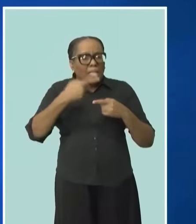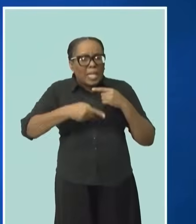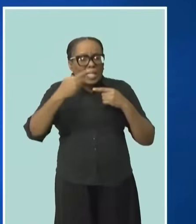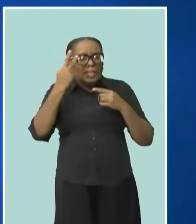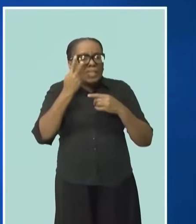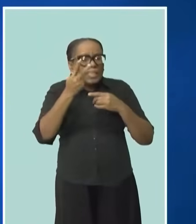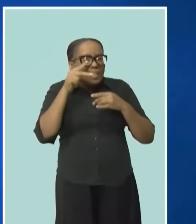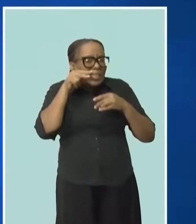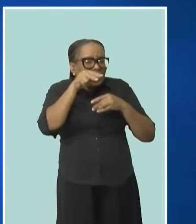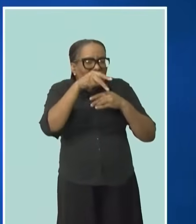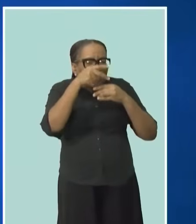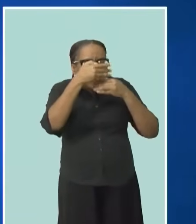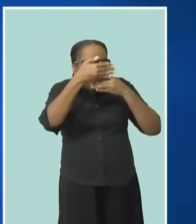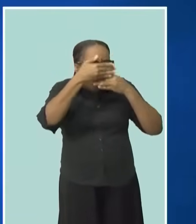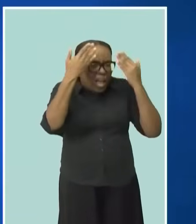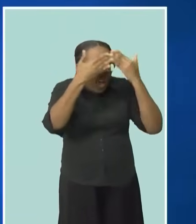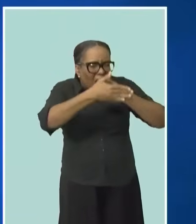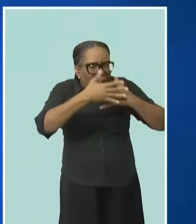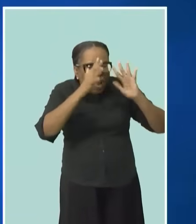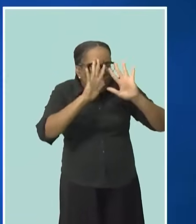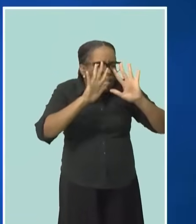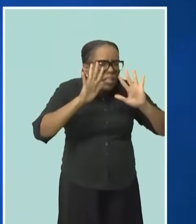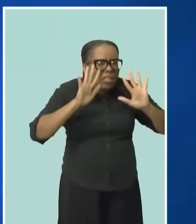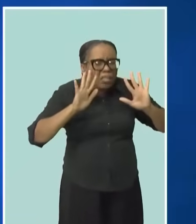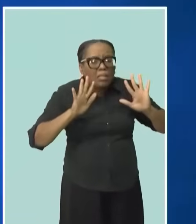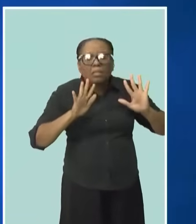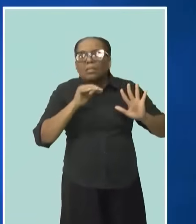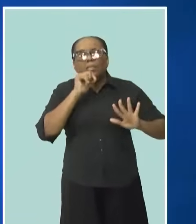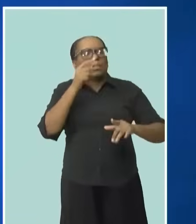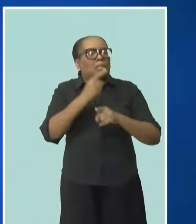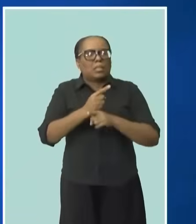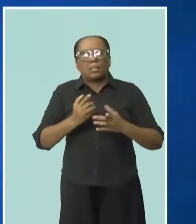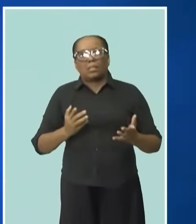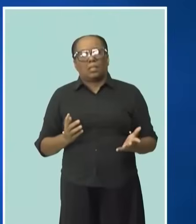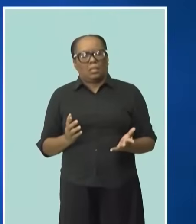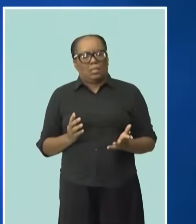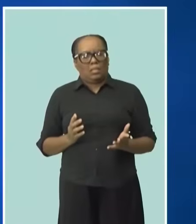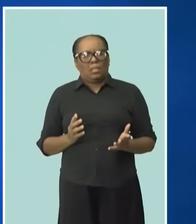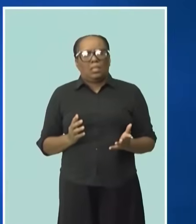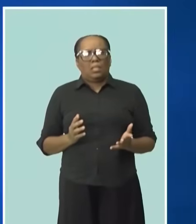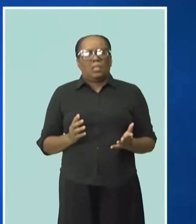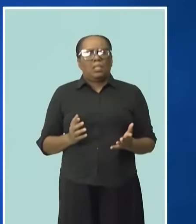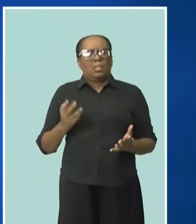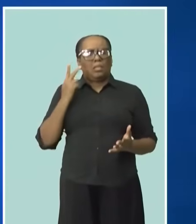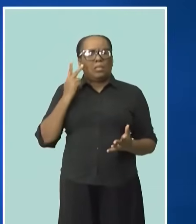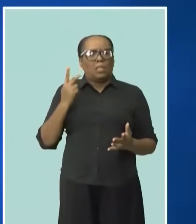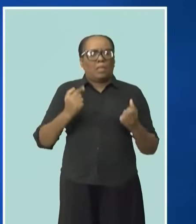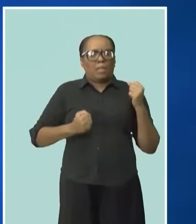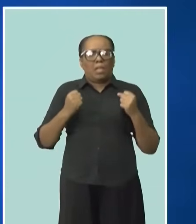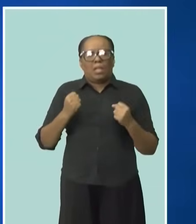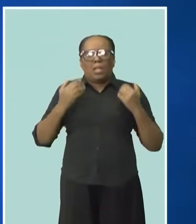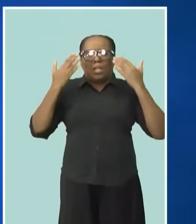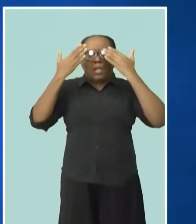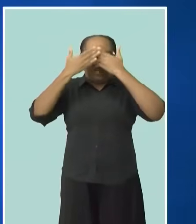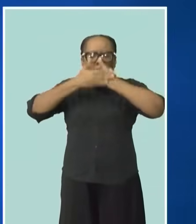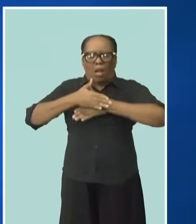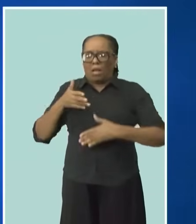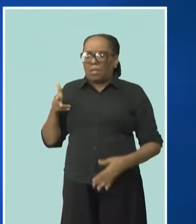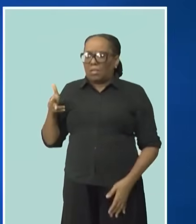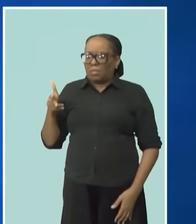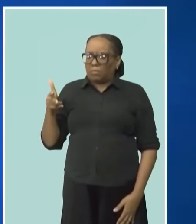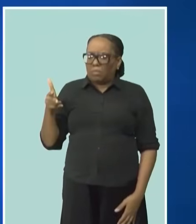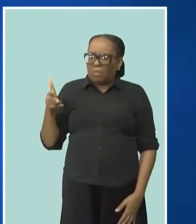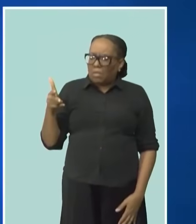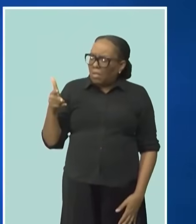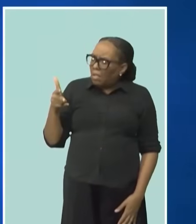the vehicles are too dark, it's not right. I mean, you see vehicles passing you and they're dark, you don't know who, not